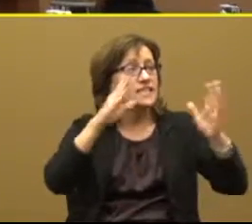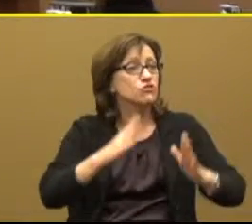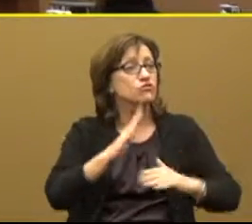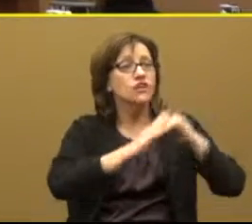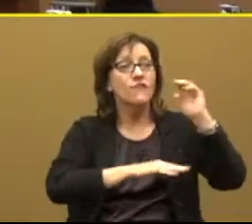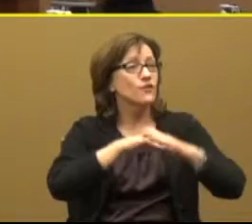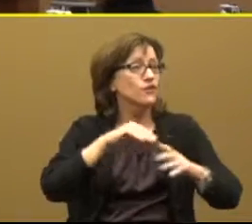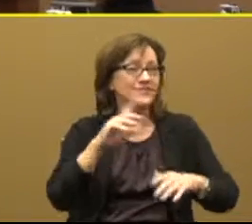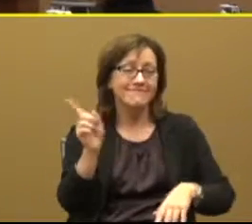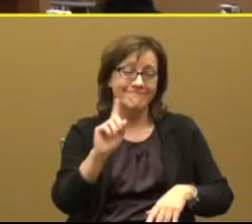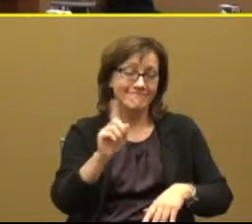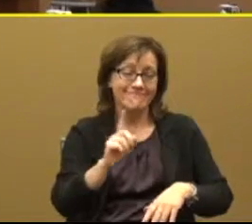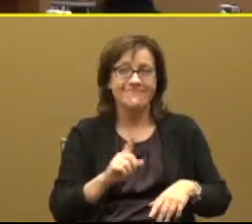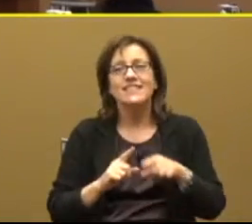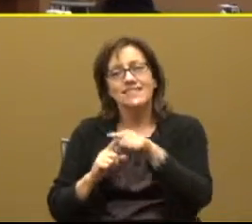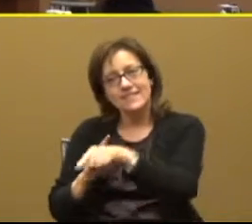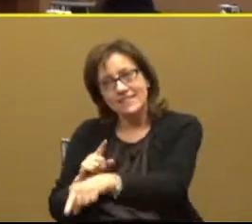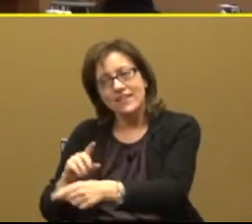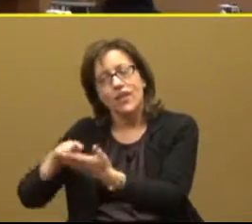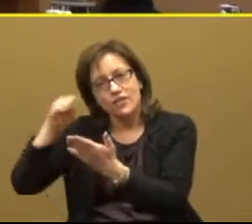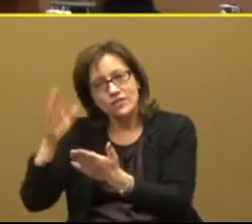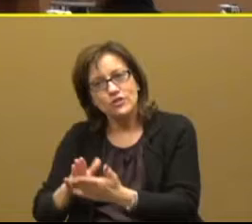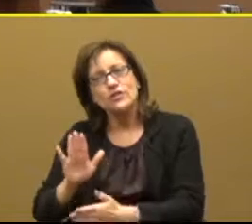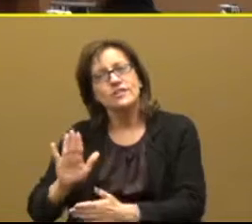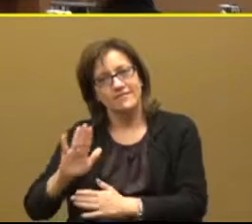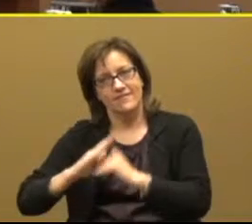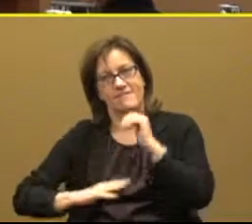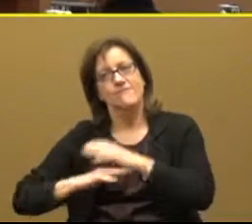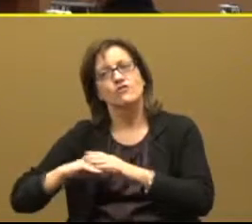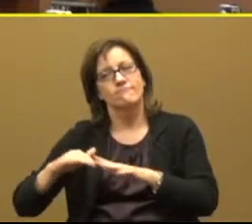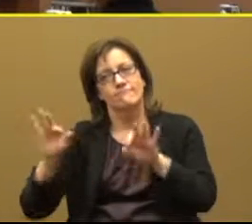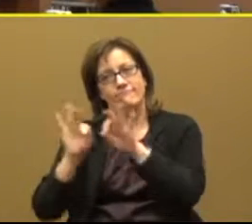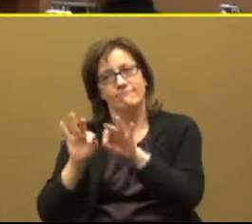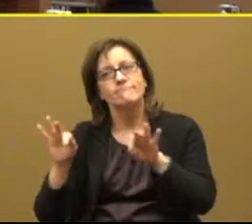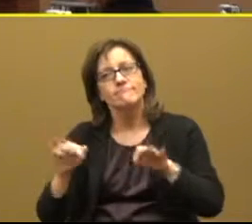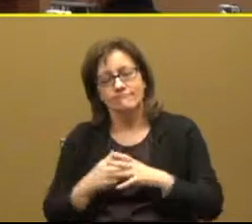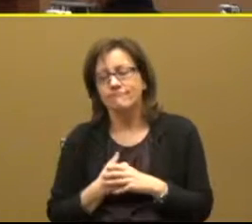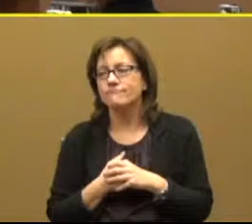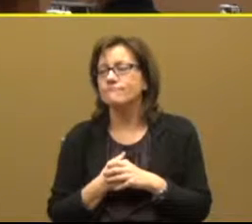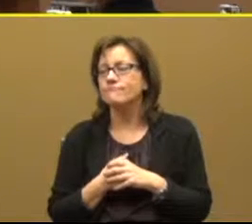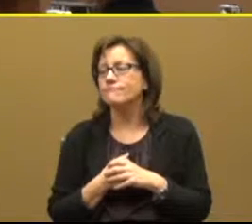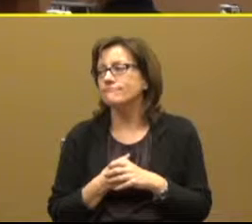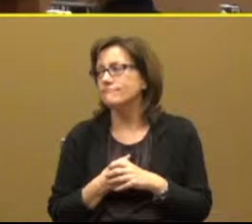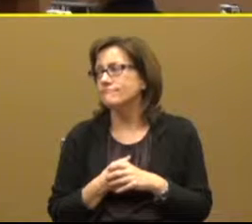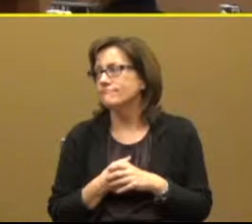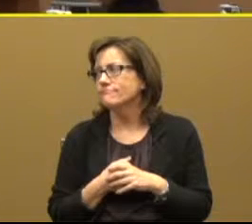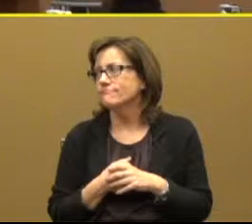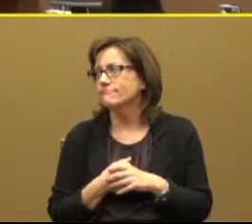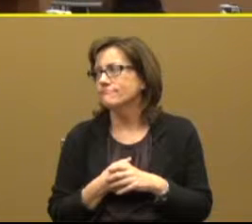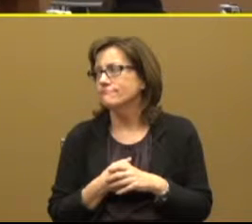then we're in trouble. So what you're going to do,